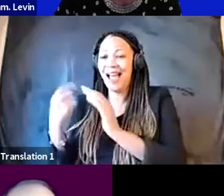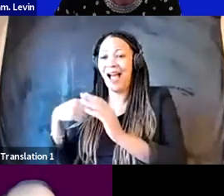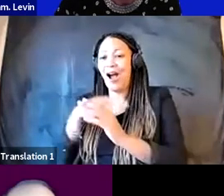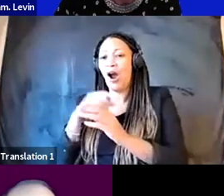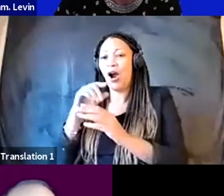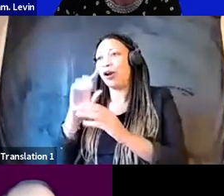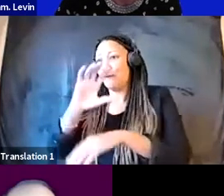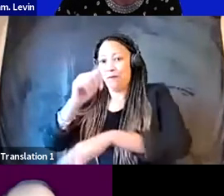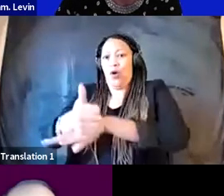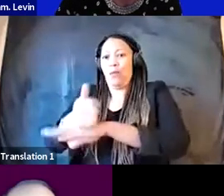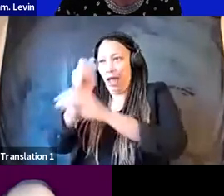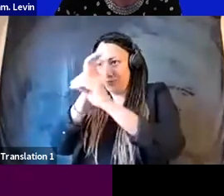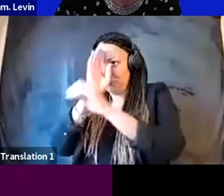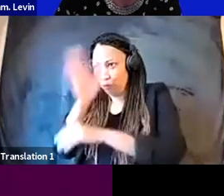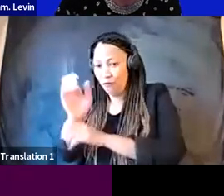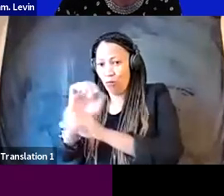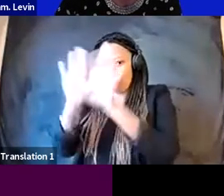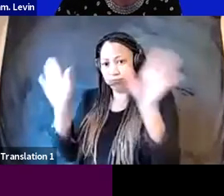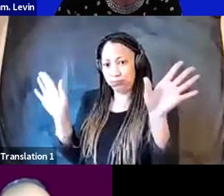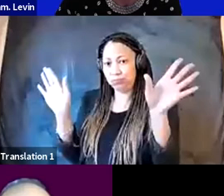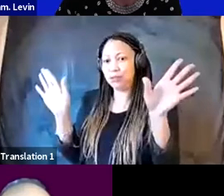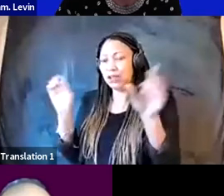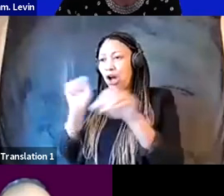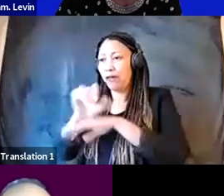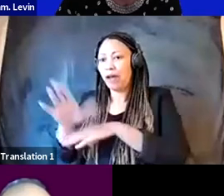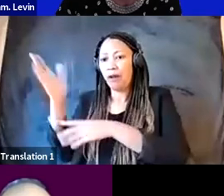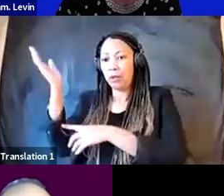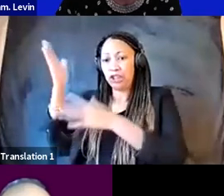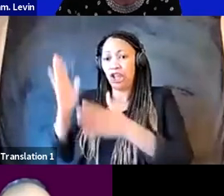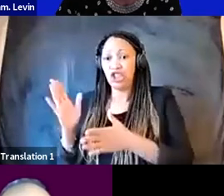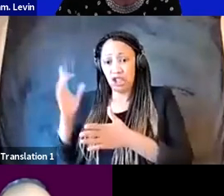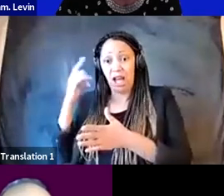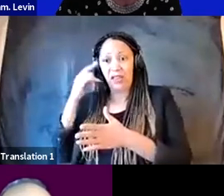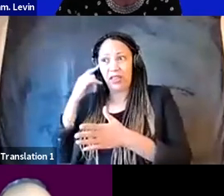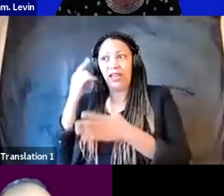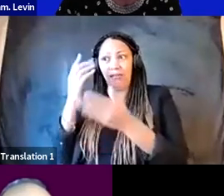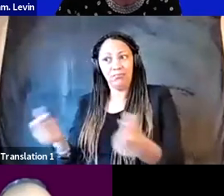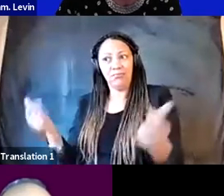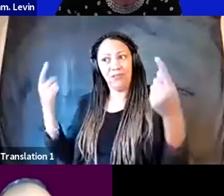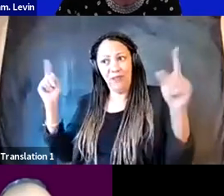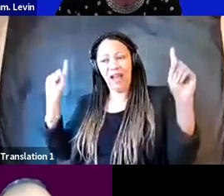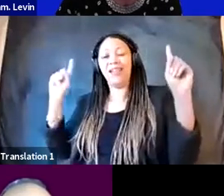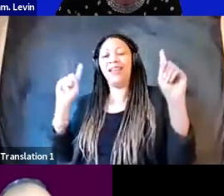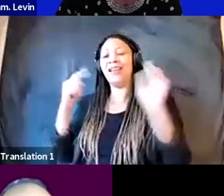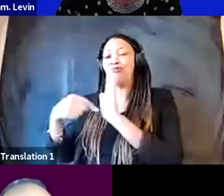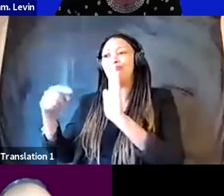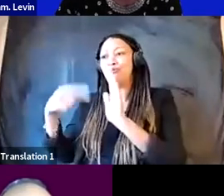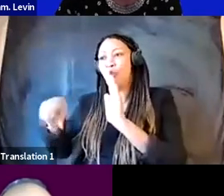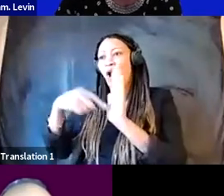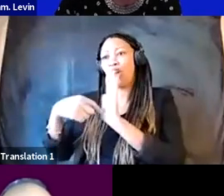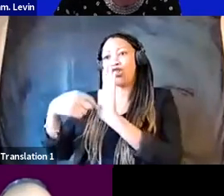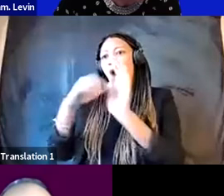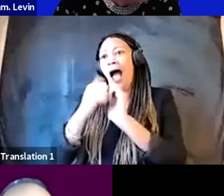clear, straightforward, and effective presentation. I think we're getting the kinks worked out of this, and you're showing the way to how to use 10 minutes